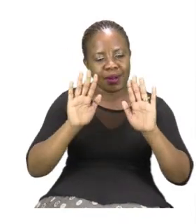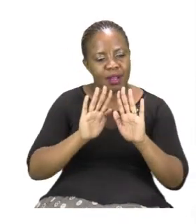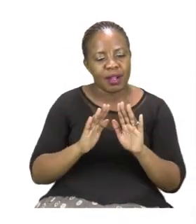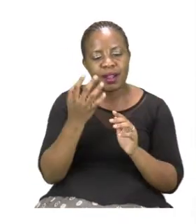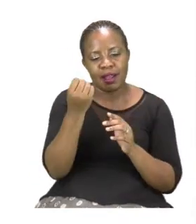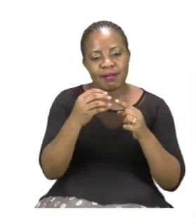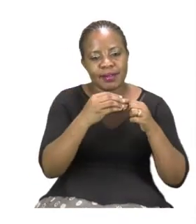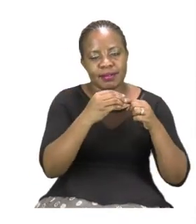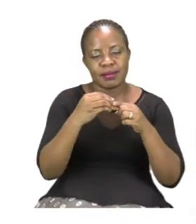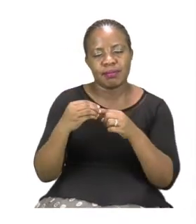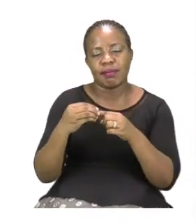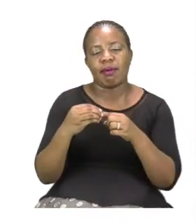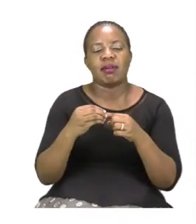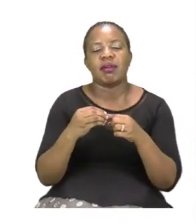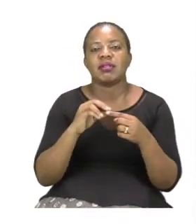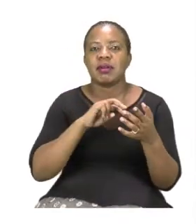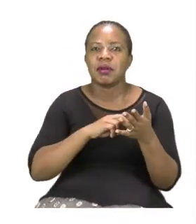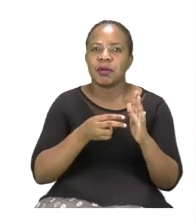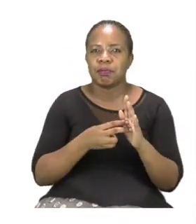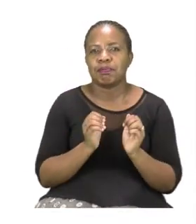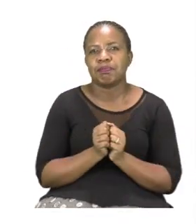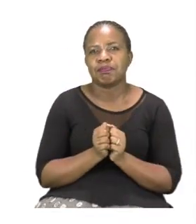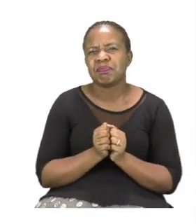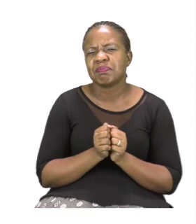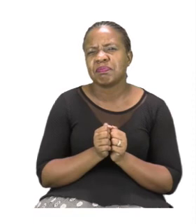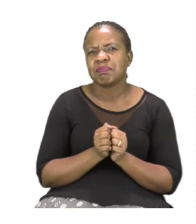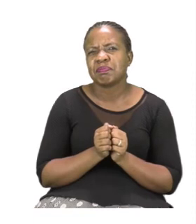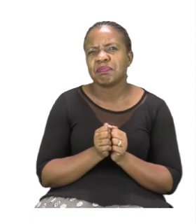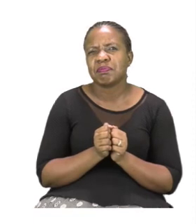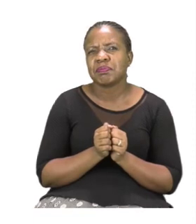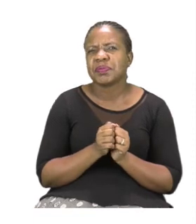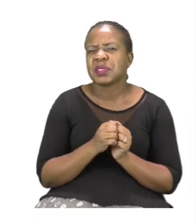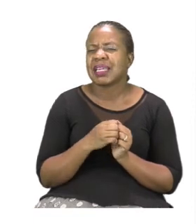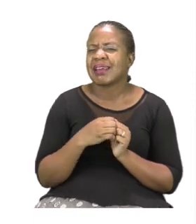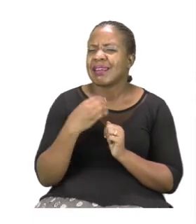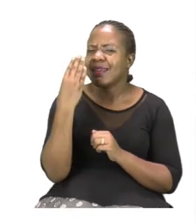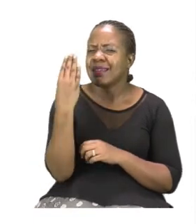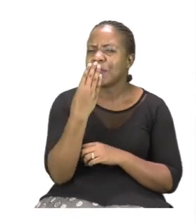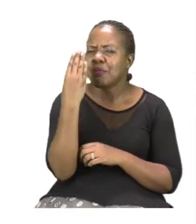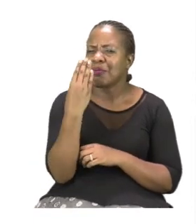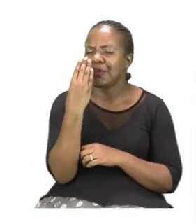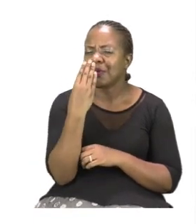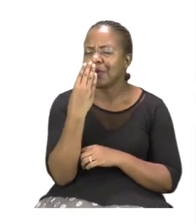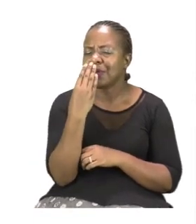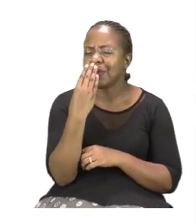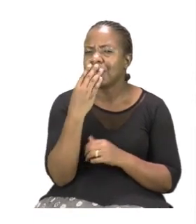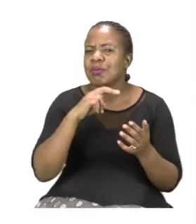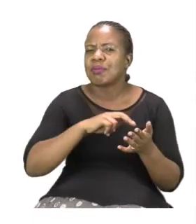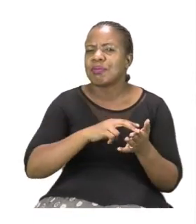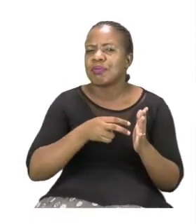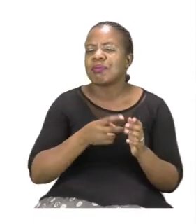The blue on the Namibian flag is for the air, sea, and the importance